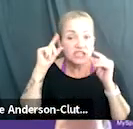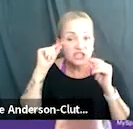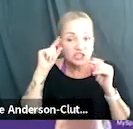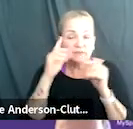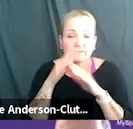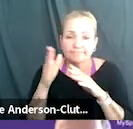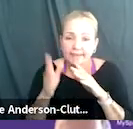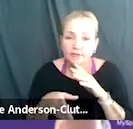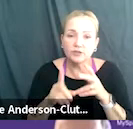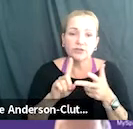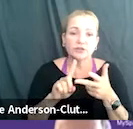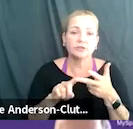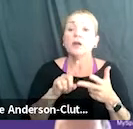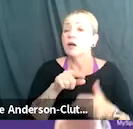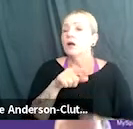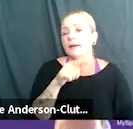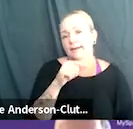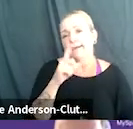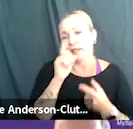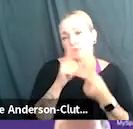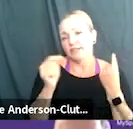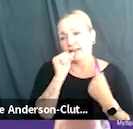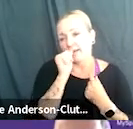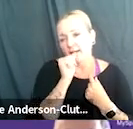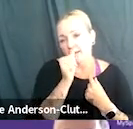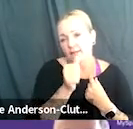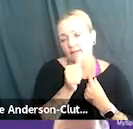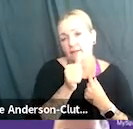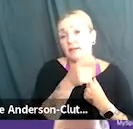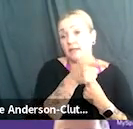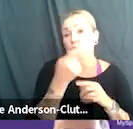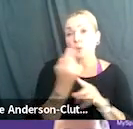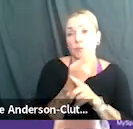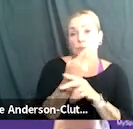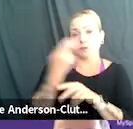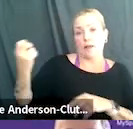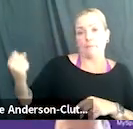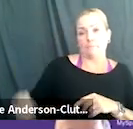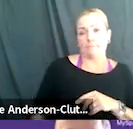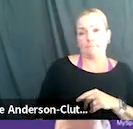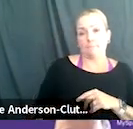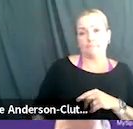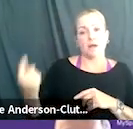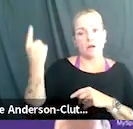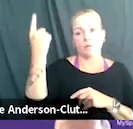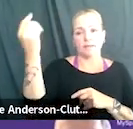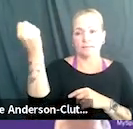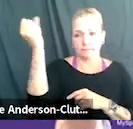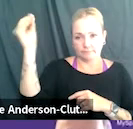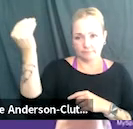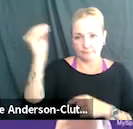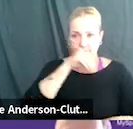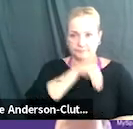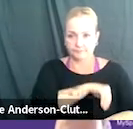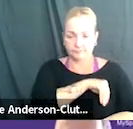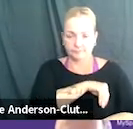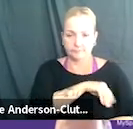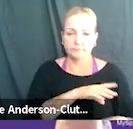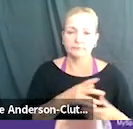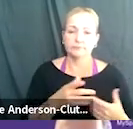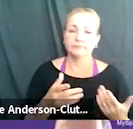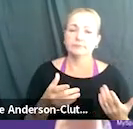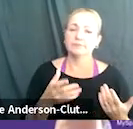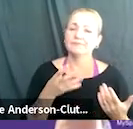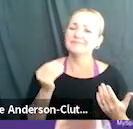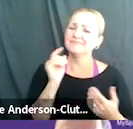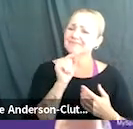chronic antibiotics for the treatment of what was thought to be, or at least hypothesized to be, some kind of autoimmune process